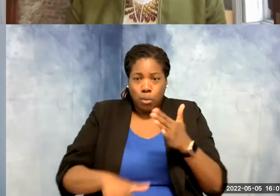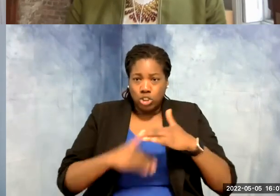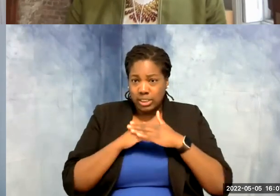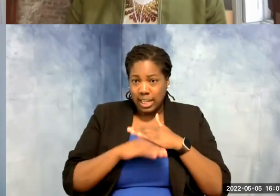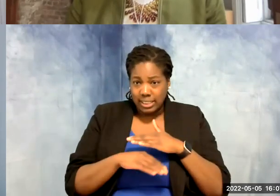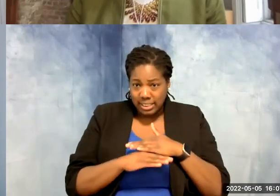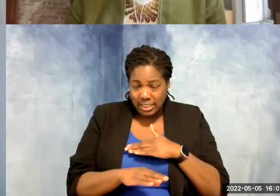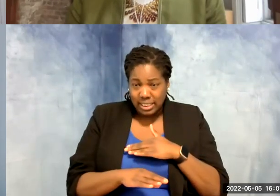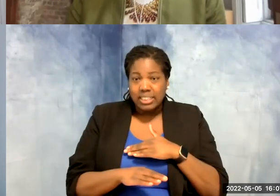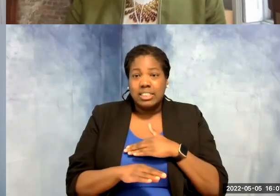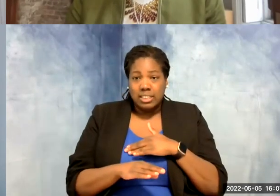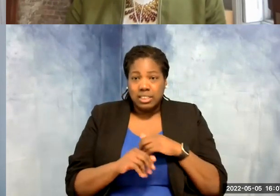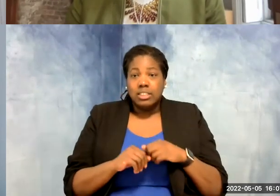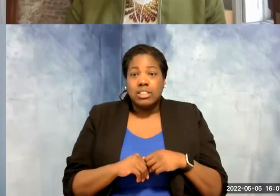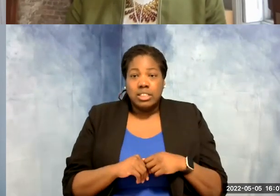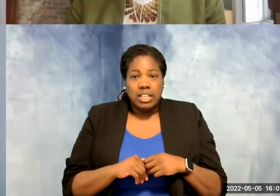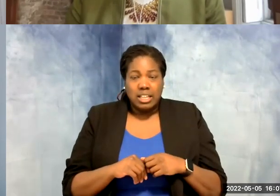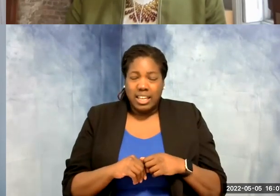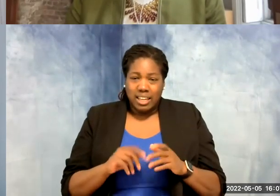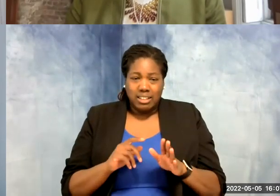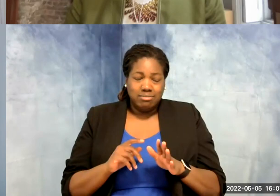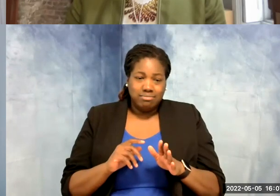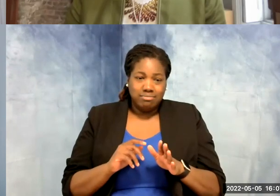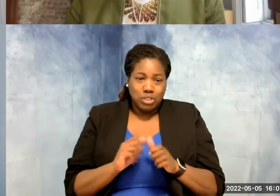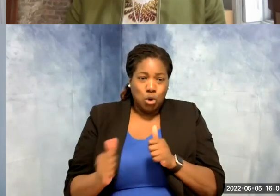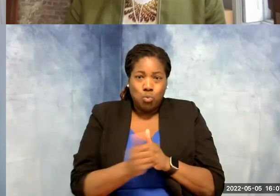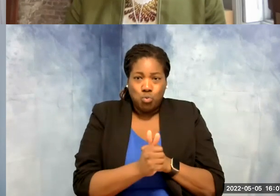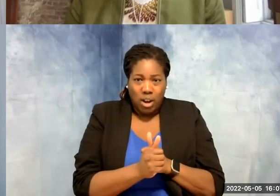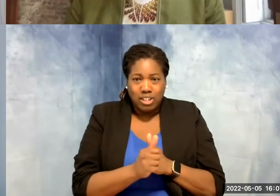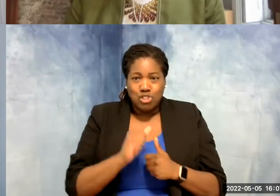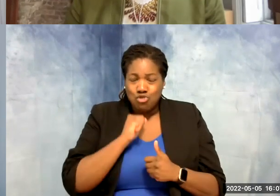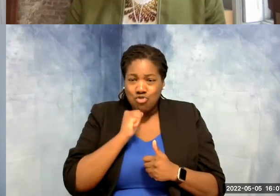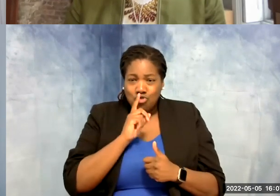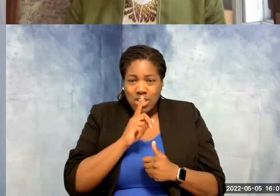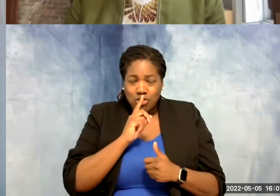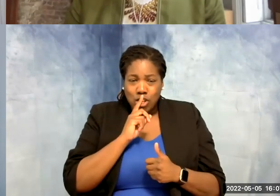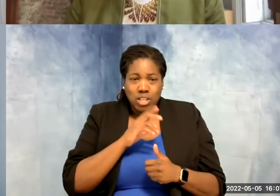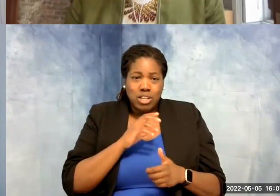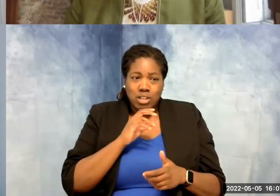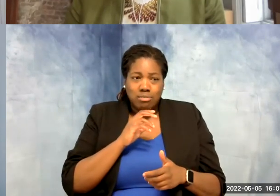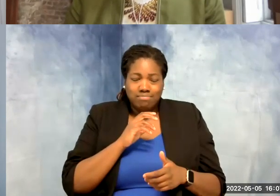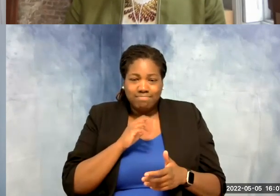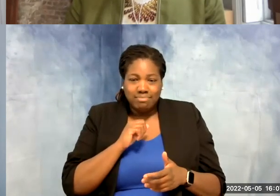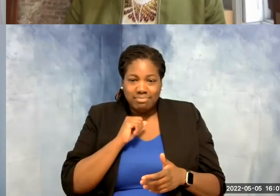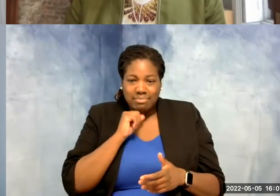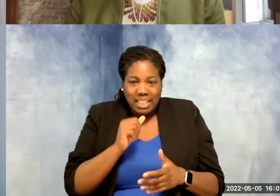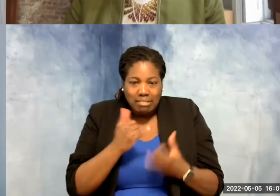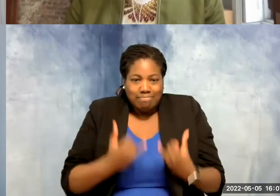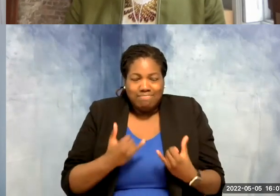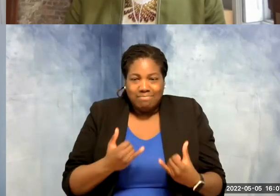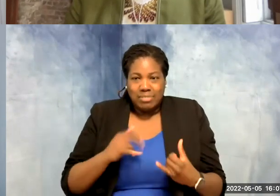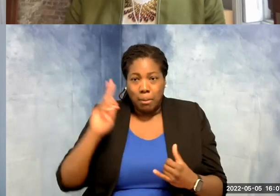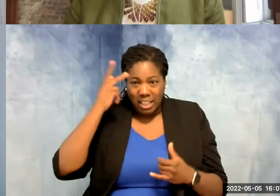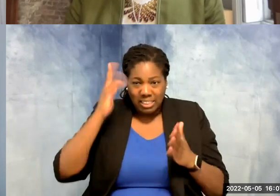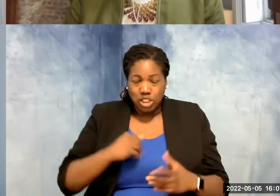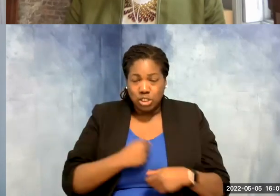access, and bypass those really just out of touch politicians so that we can make sure that we